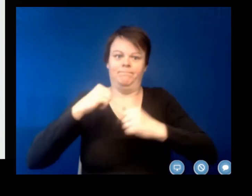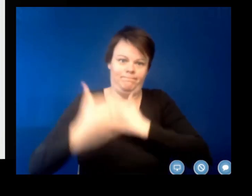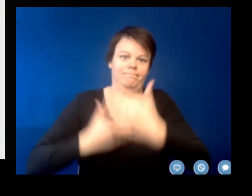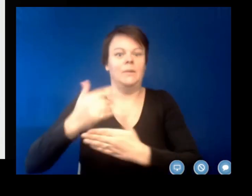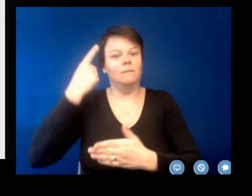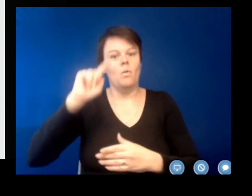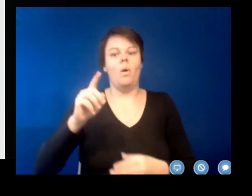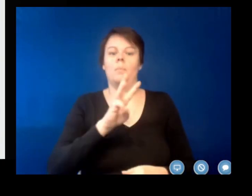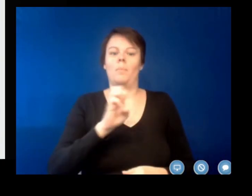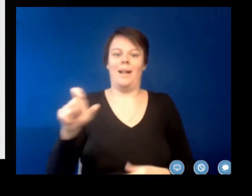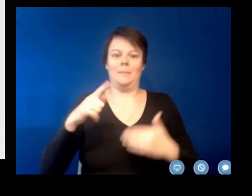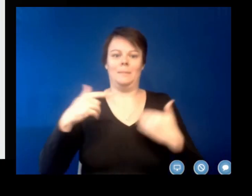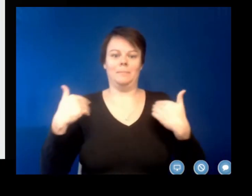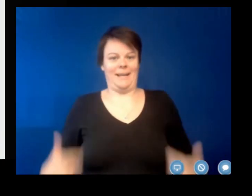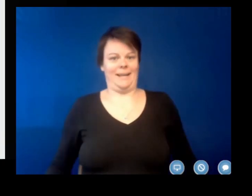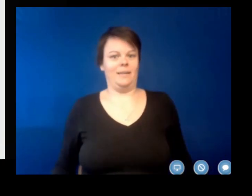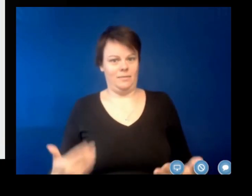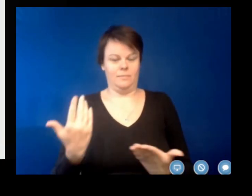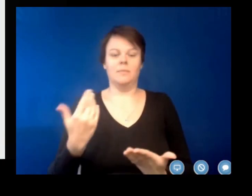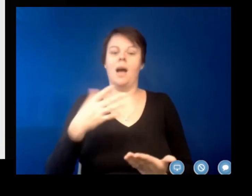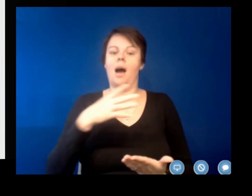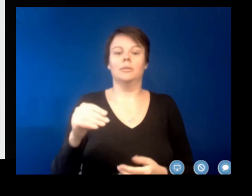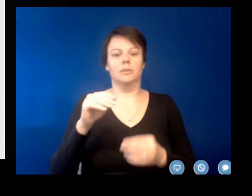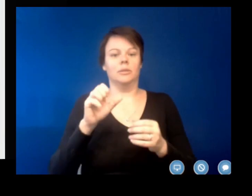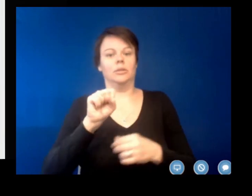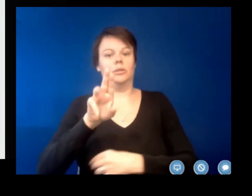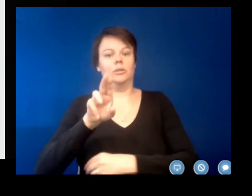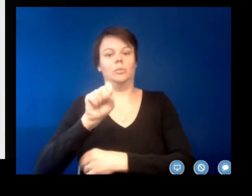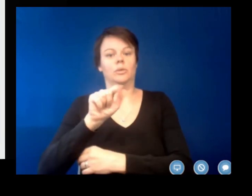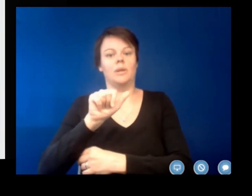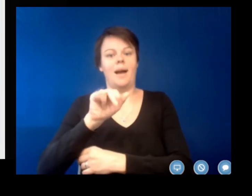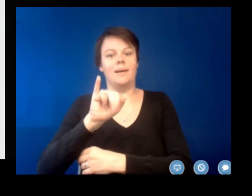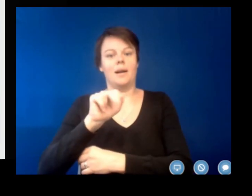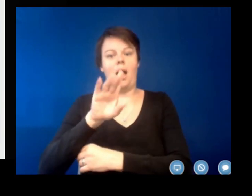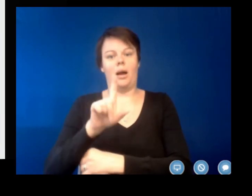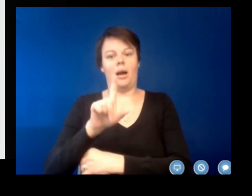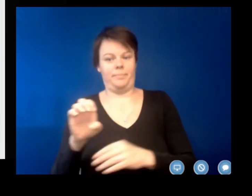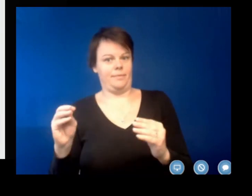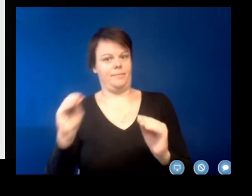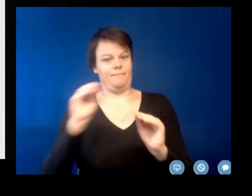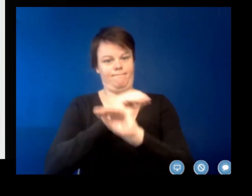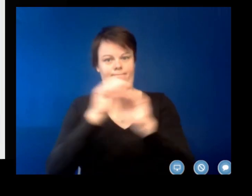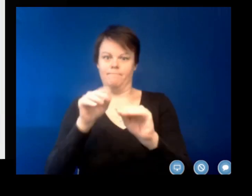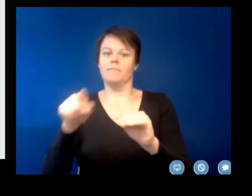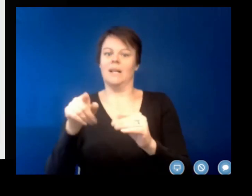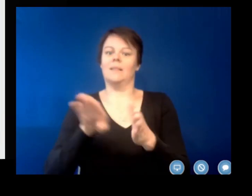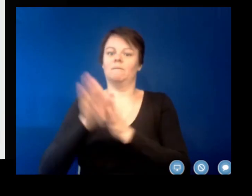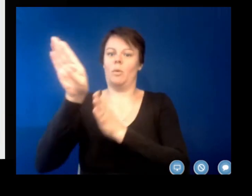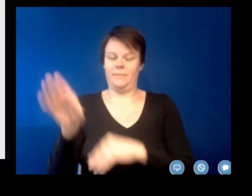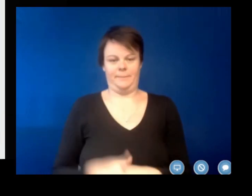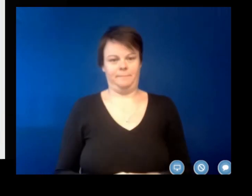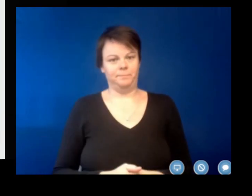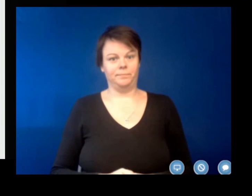Preparing our youth for an inclusive and sustainable world, the OECD describes now 4 dimensions of